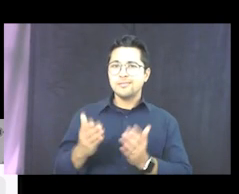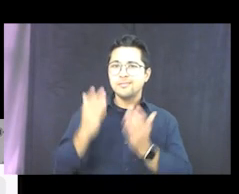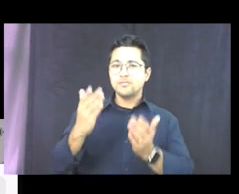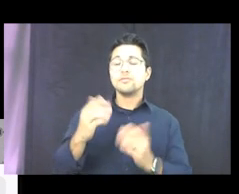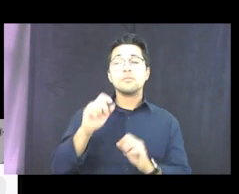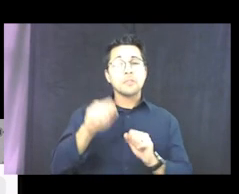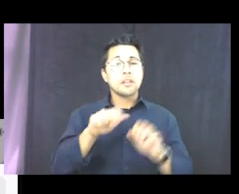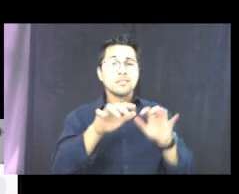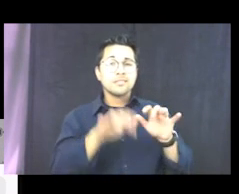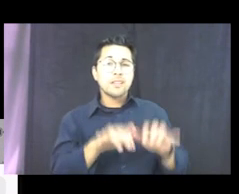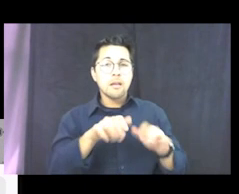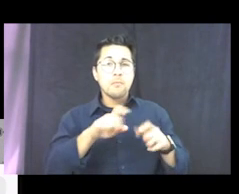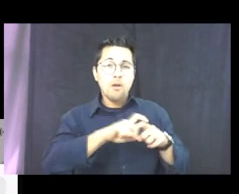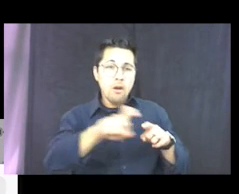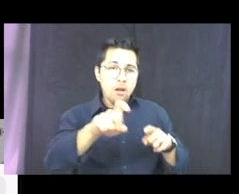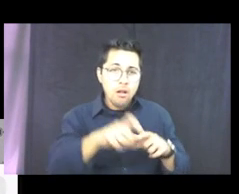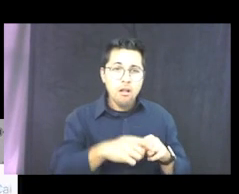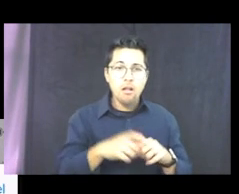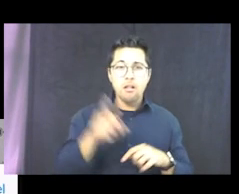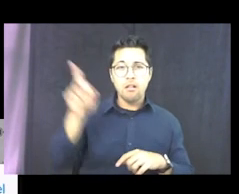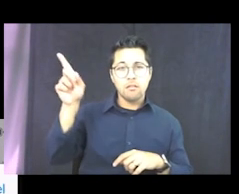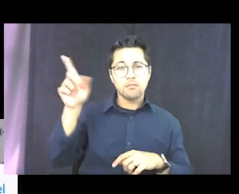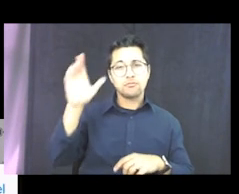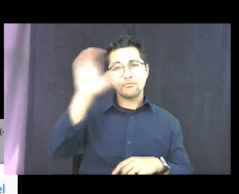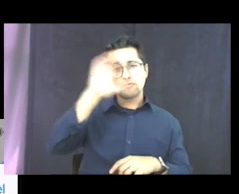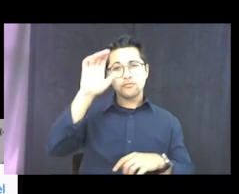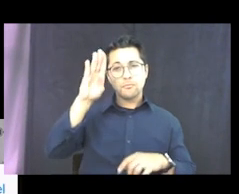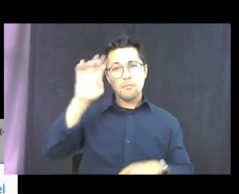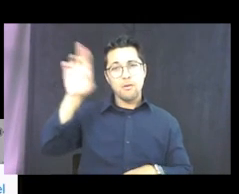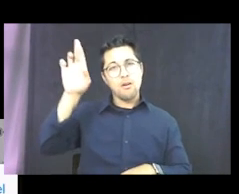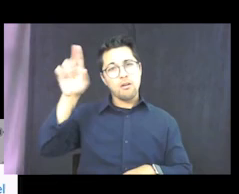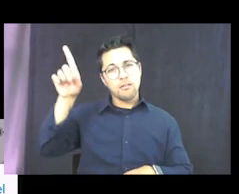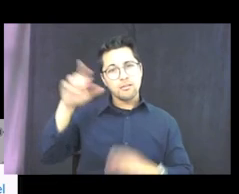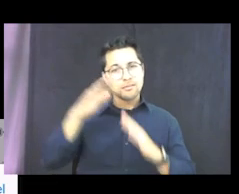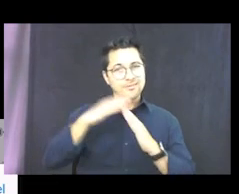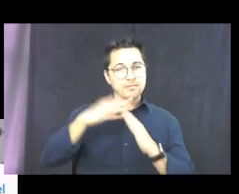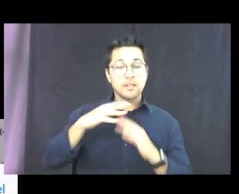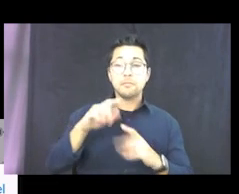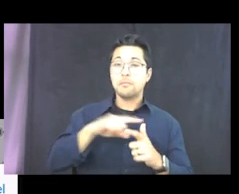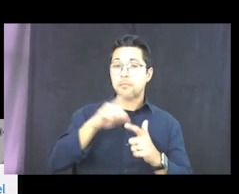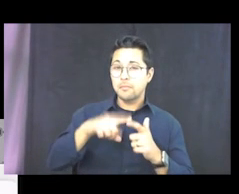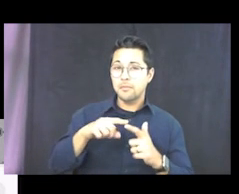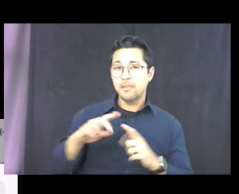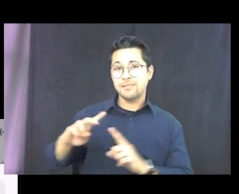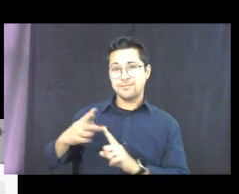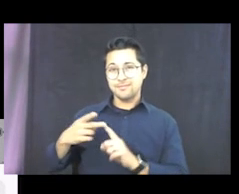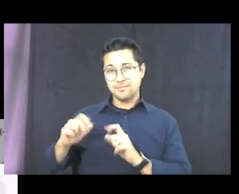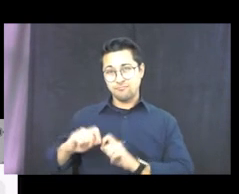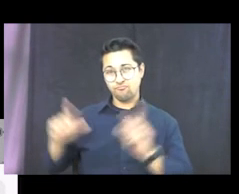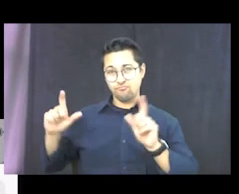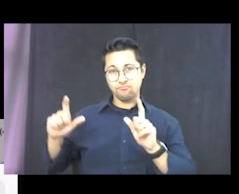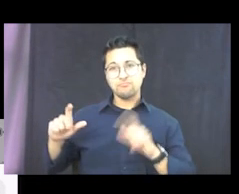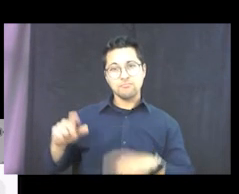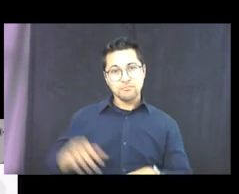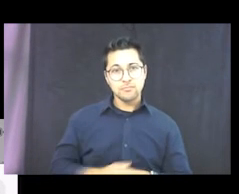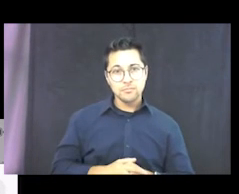you can type Call in the search bar at the top of the window. From here, a second window will